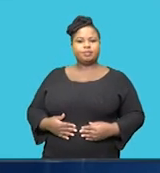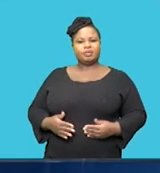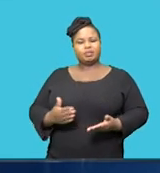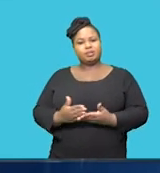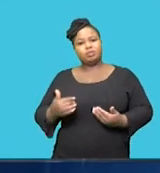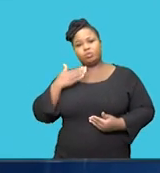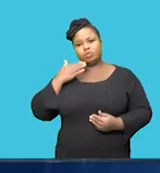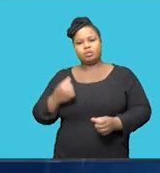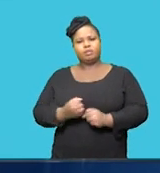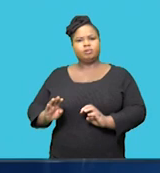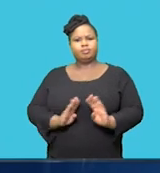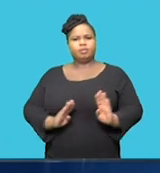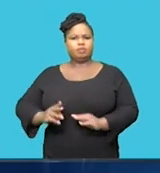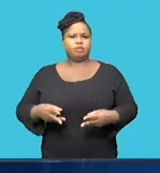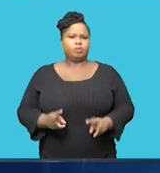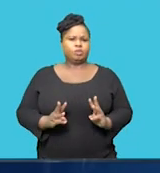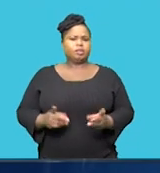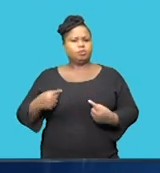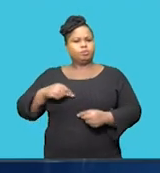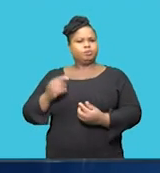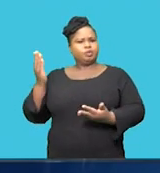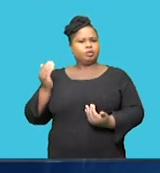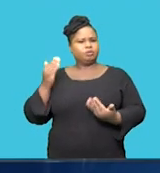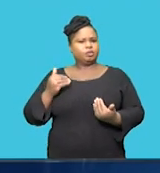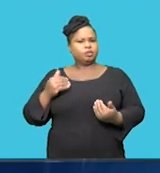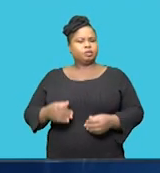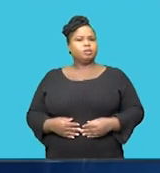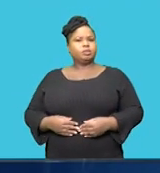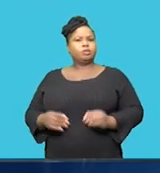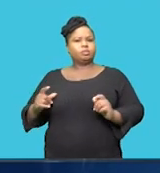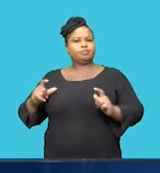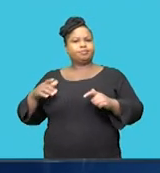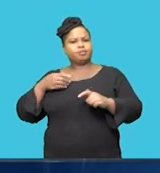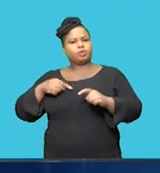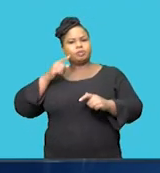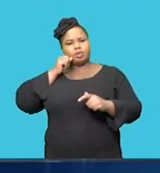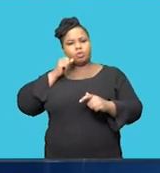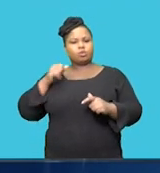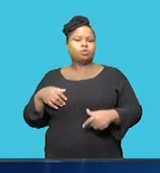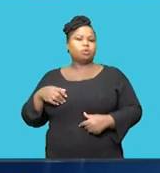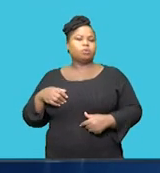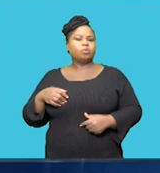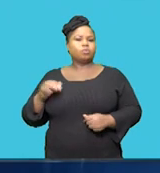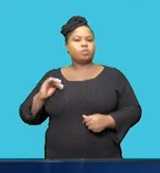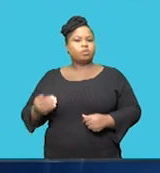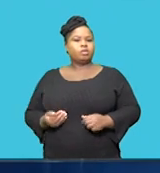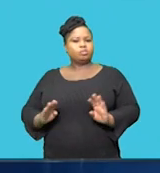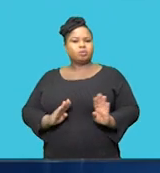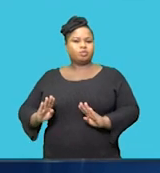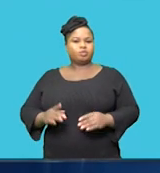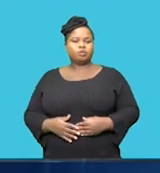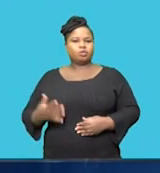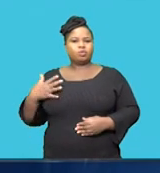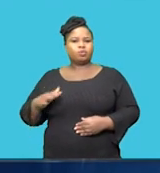carry themselves in a manner that we expect a congressman or congresswoman to carry themselves. We don't mind to cut the